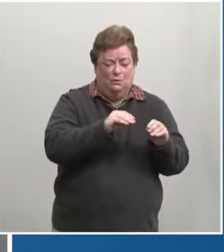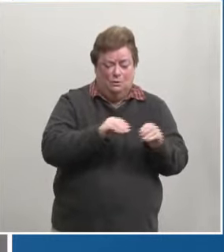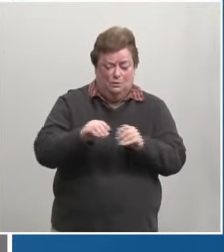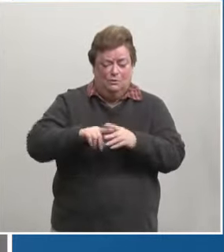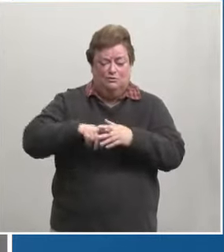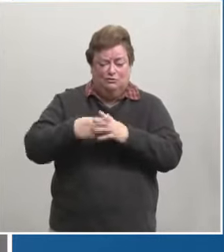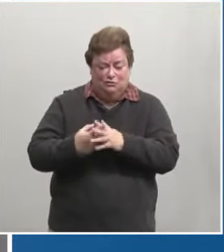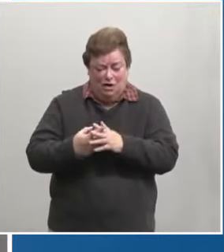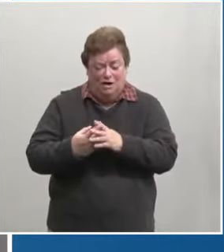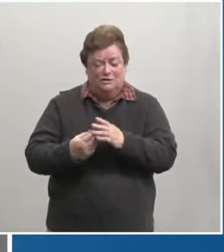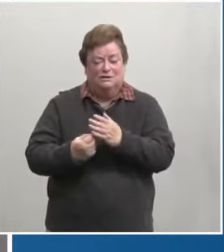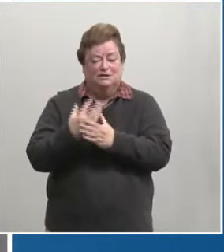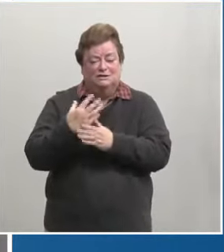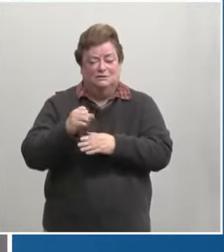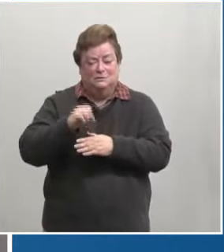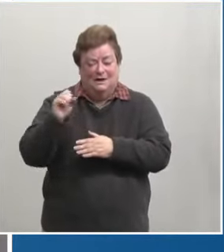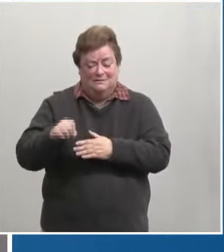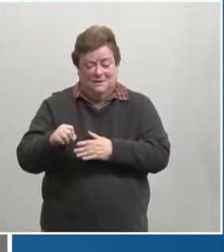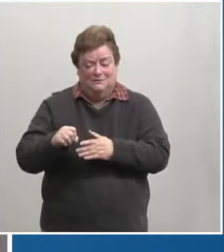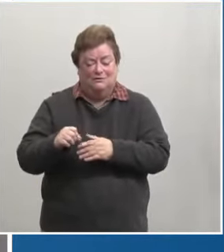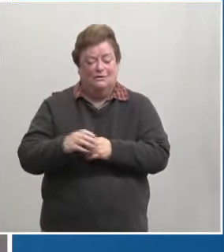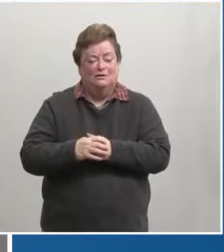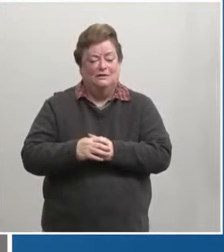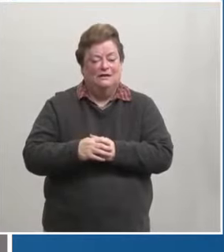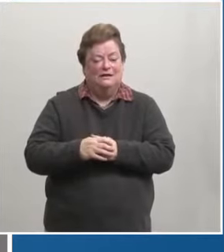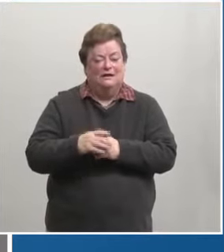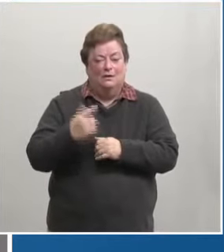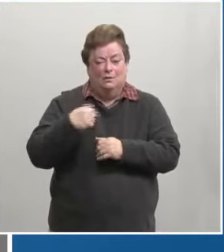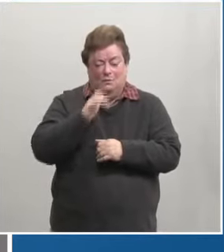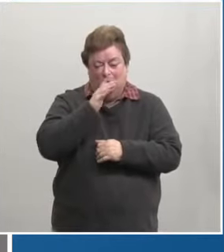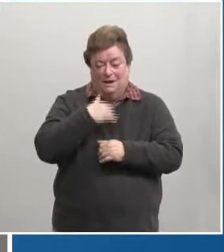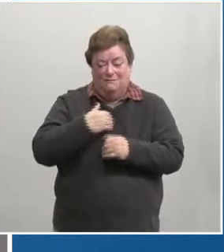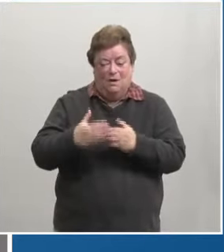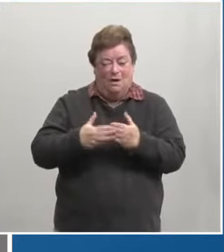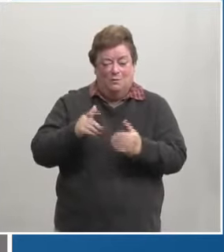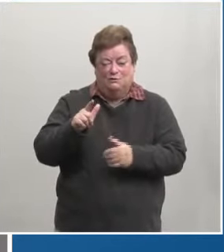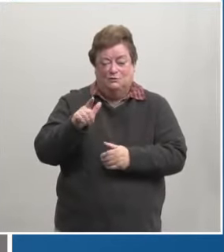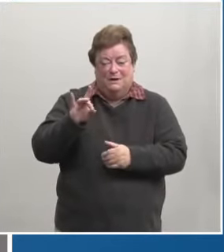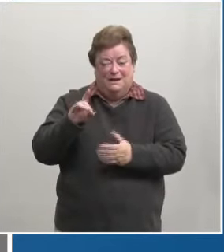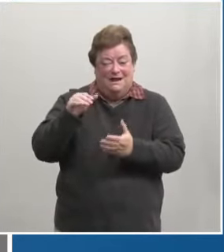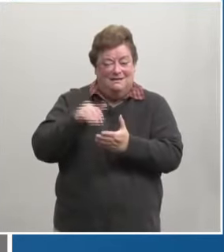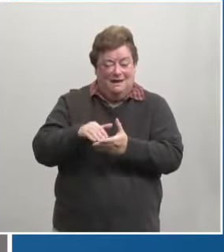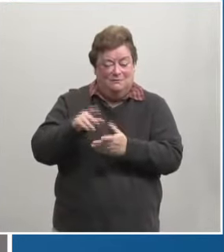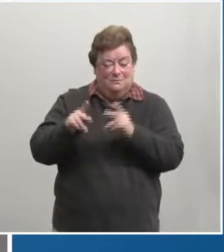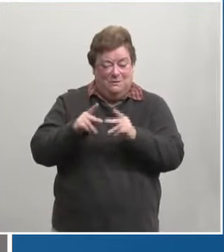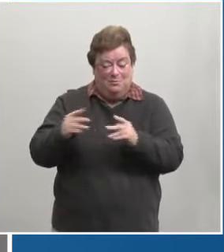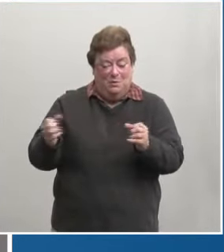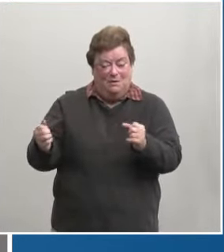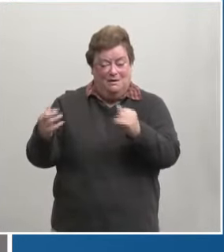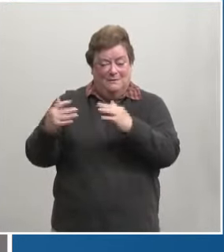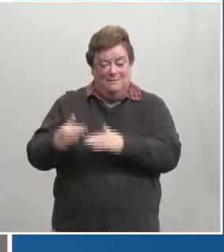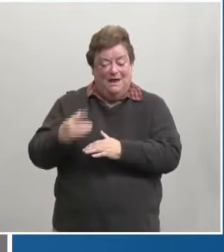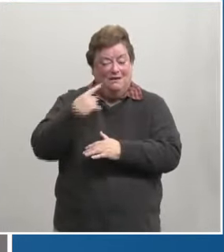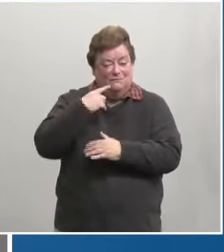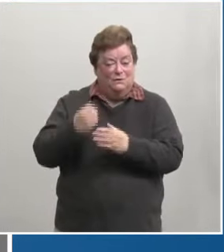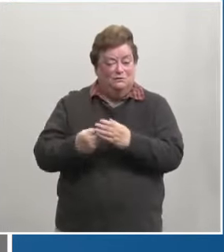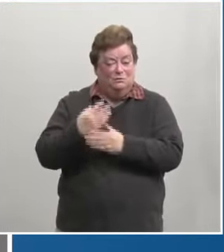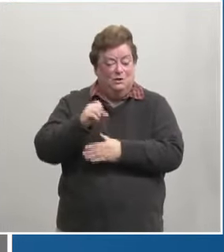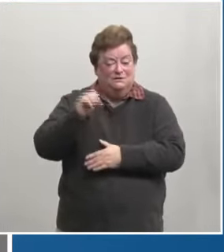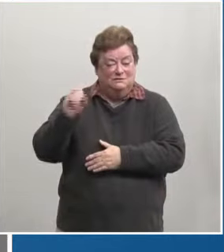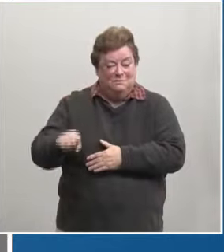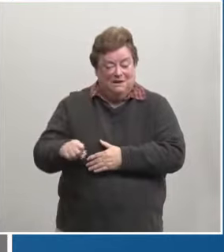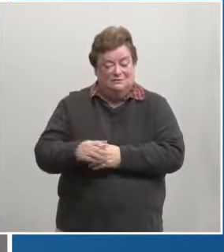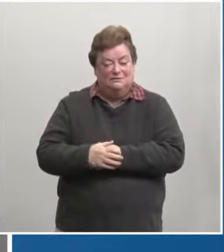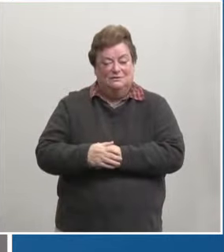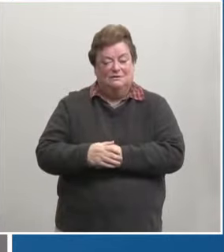semester, gathering back our community of almost 28,000 people who will be with us for spring semester